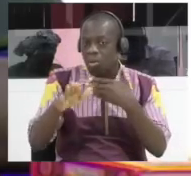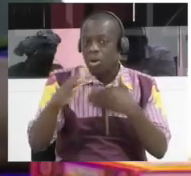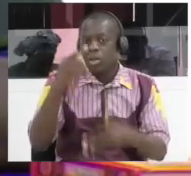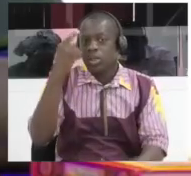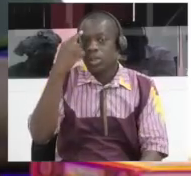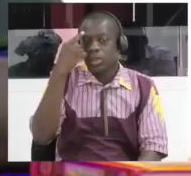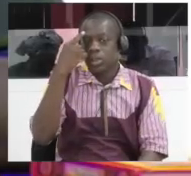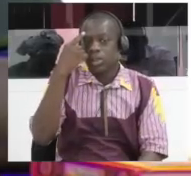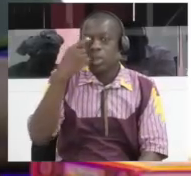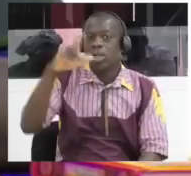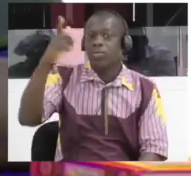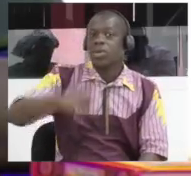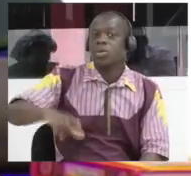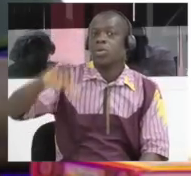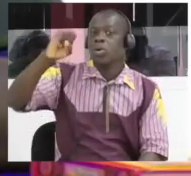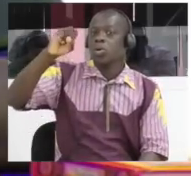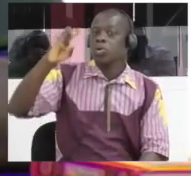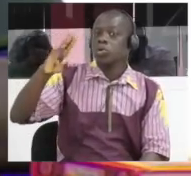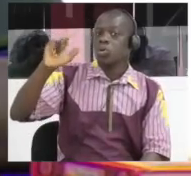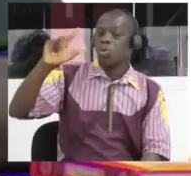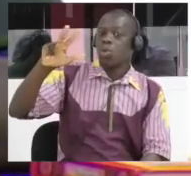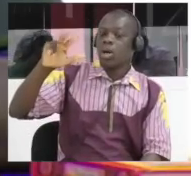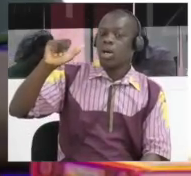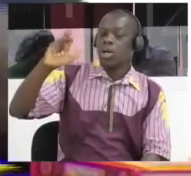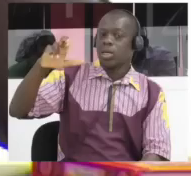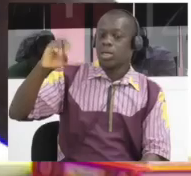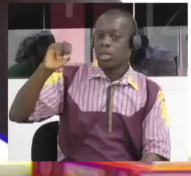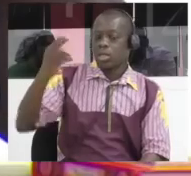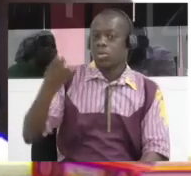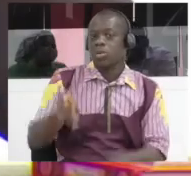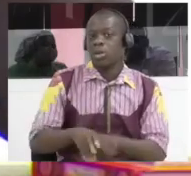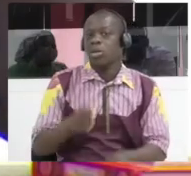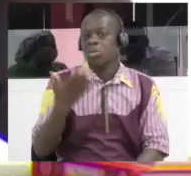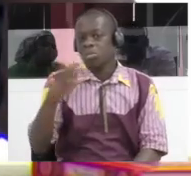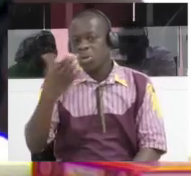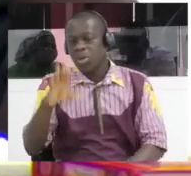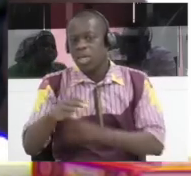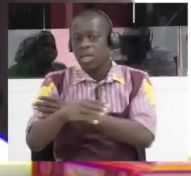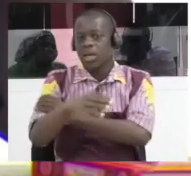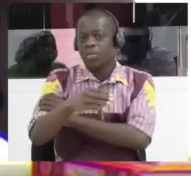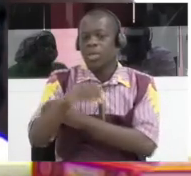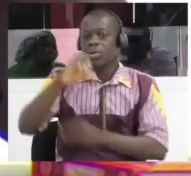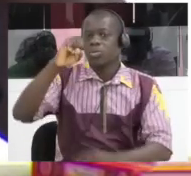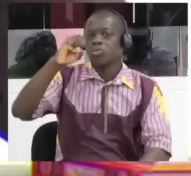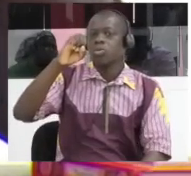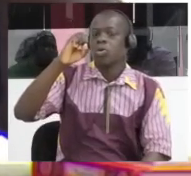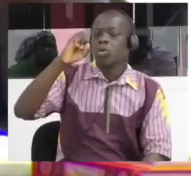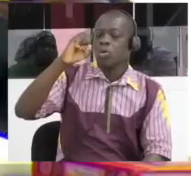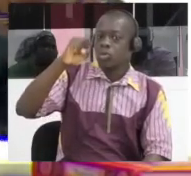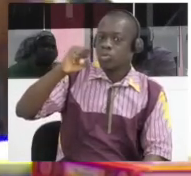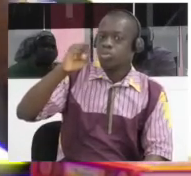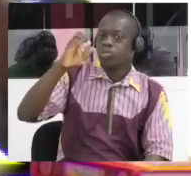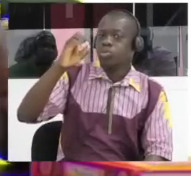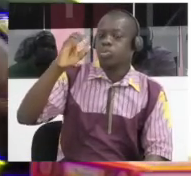think Lieutenant Suare was also among, probably Captain Sonko, but these